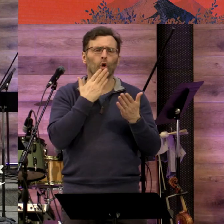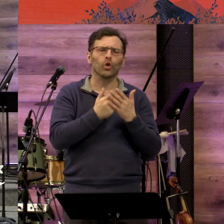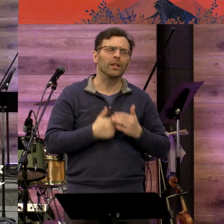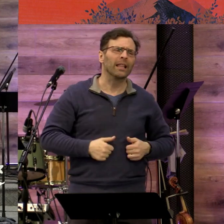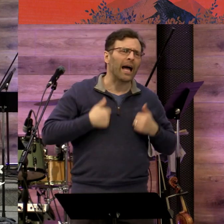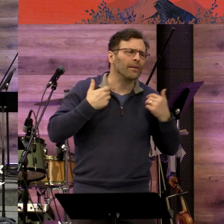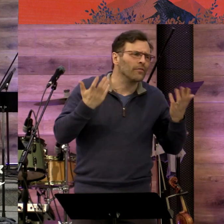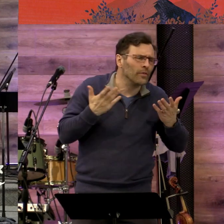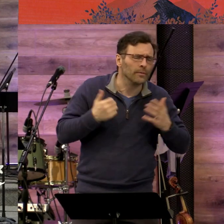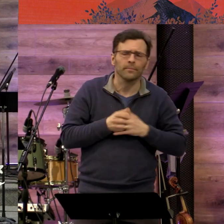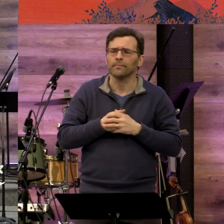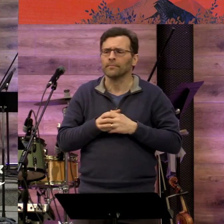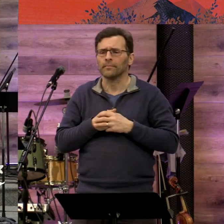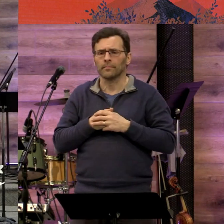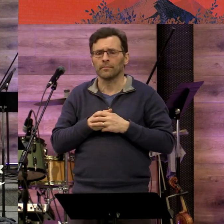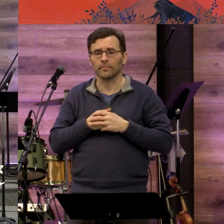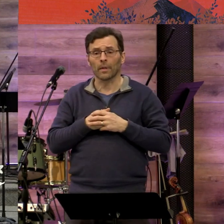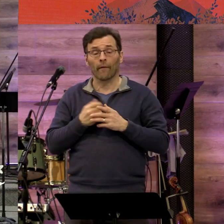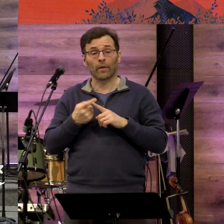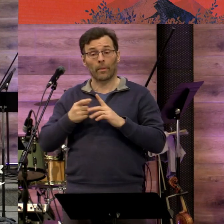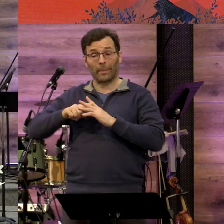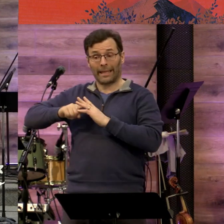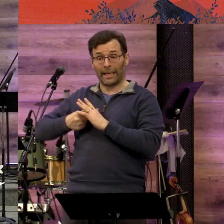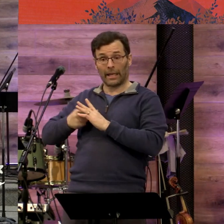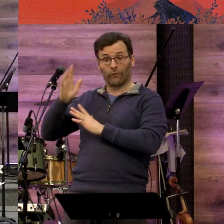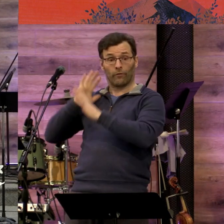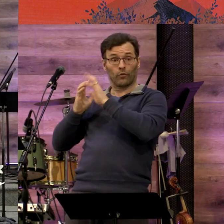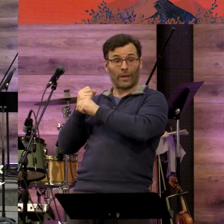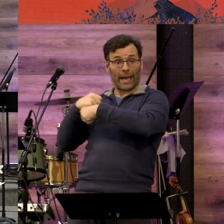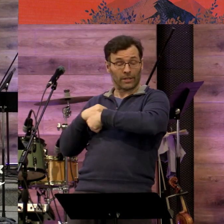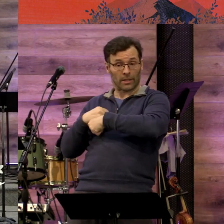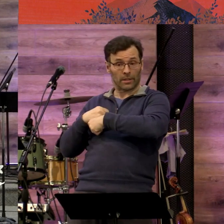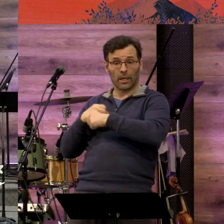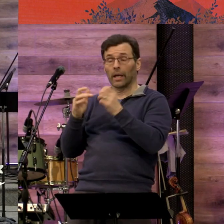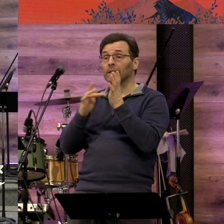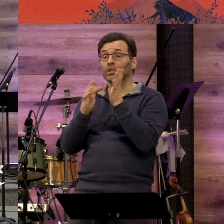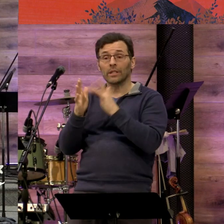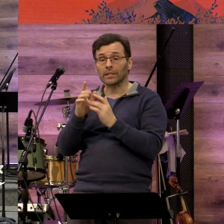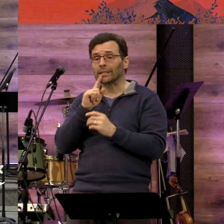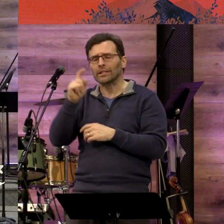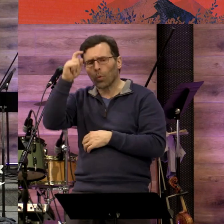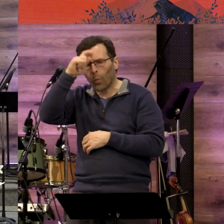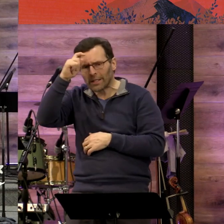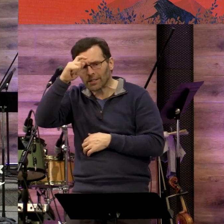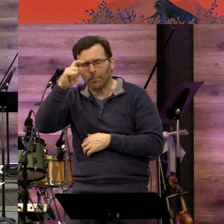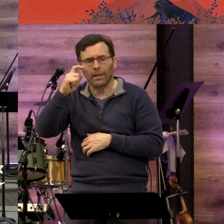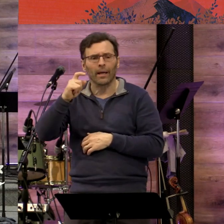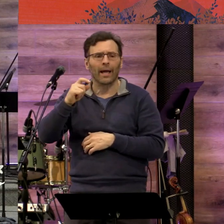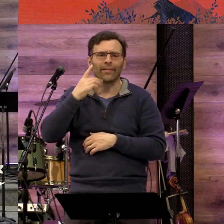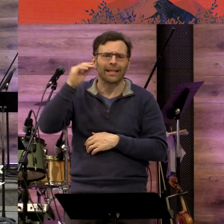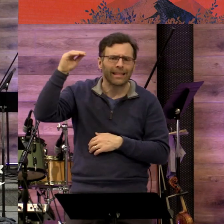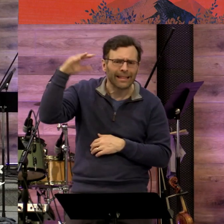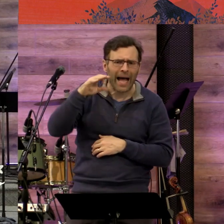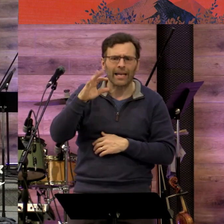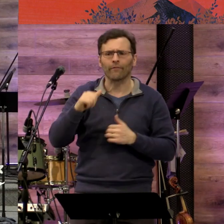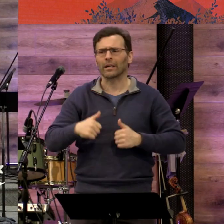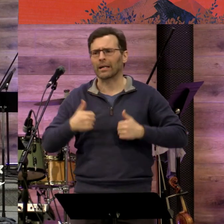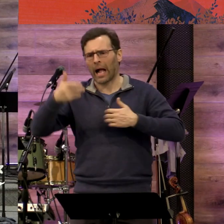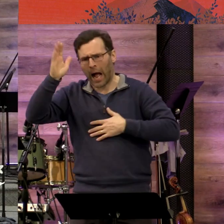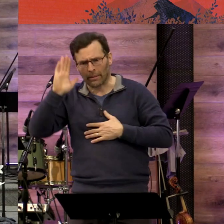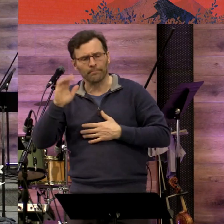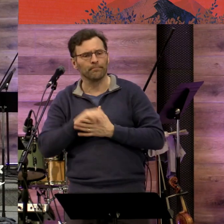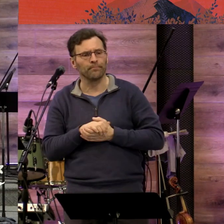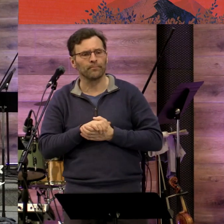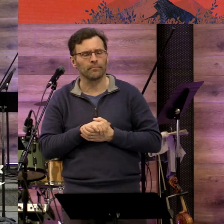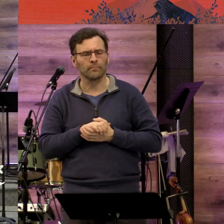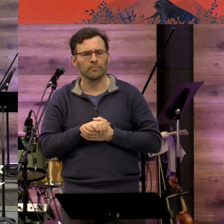is. From the beginning of creation, Jesus is the wisdom and the light of God.